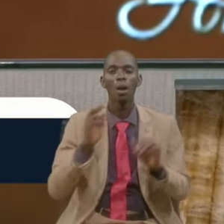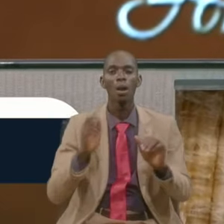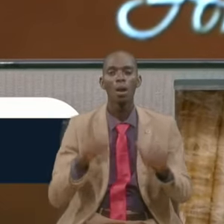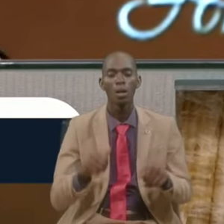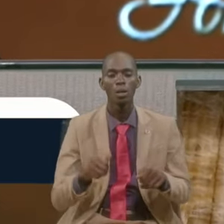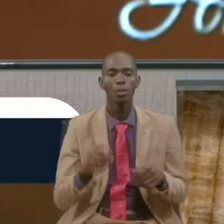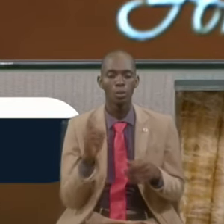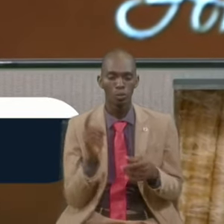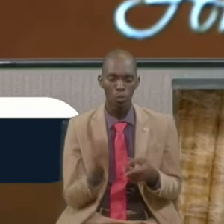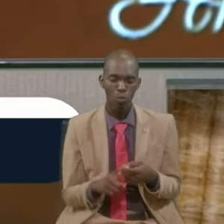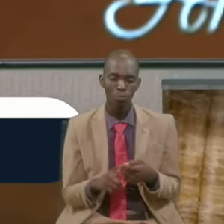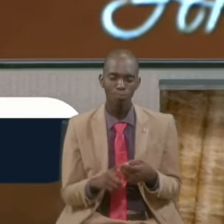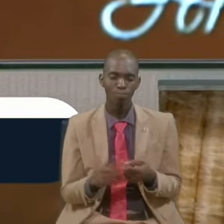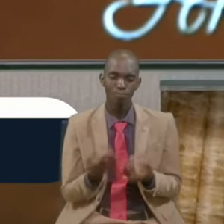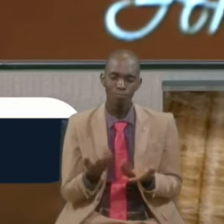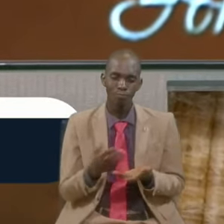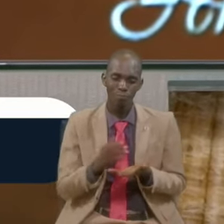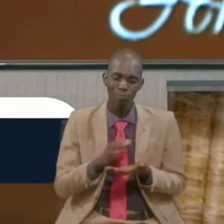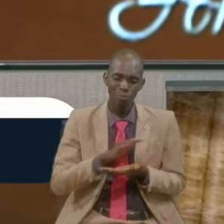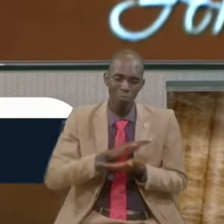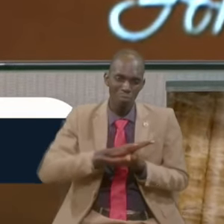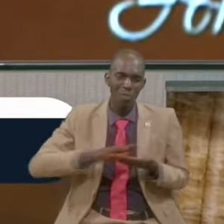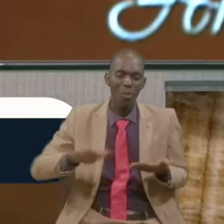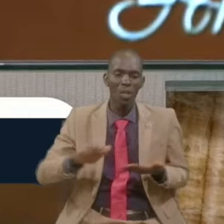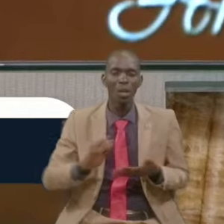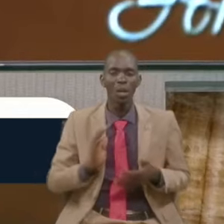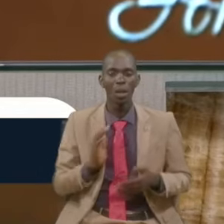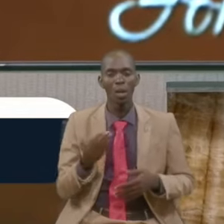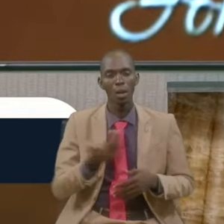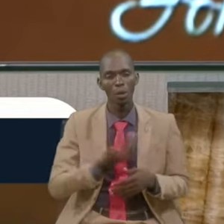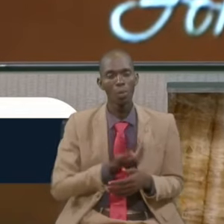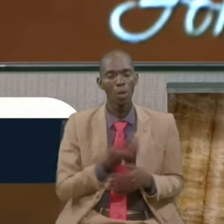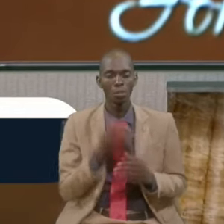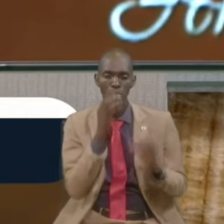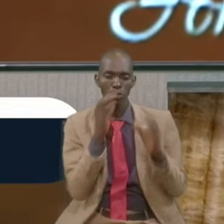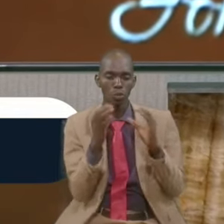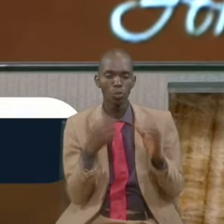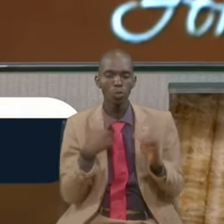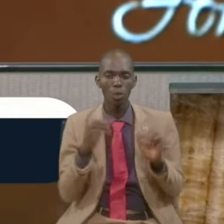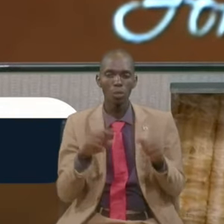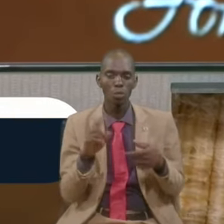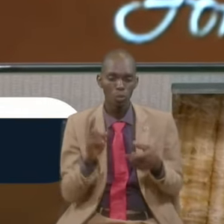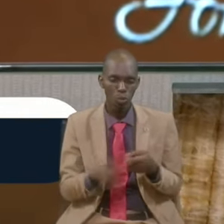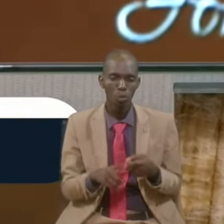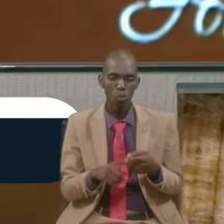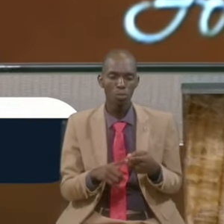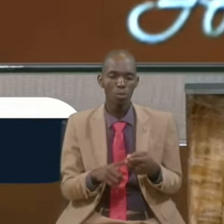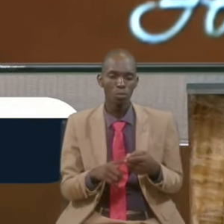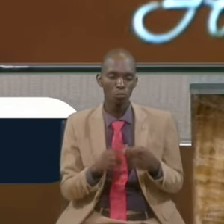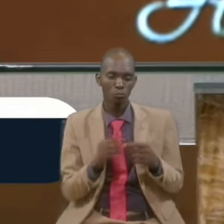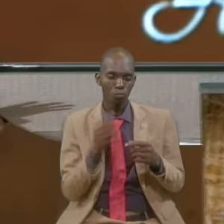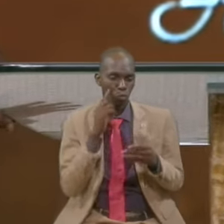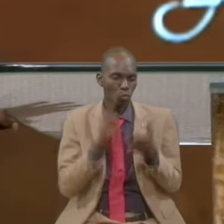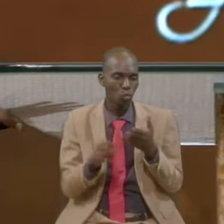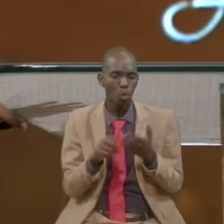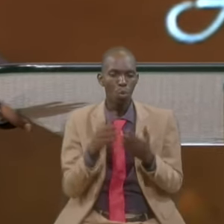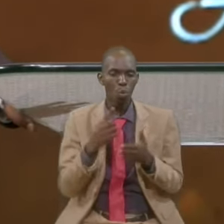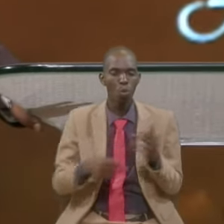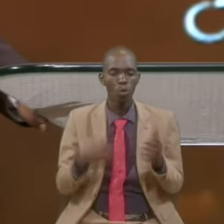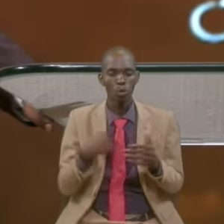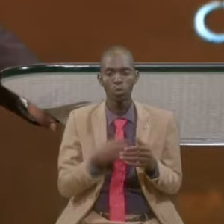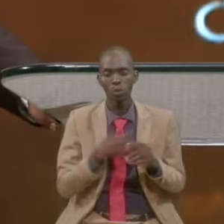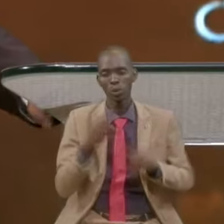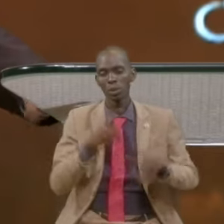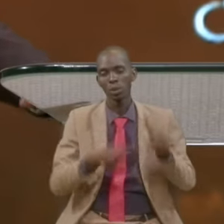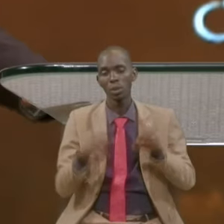our conversations. We're able to restrain our conversations. It says, speak